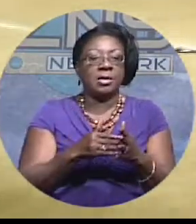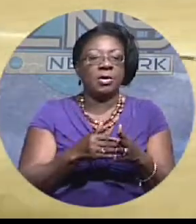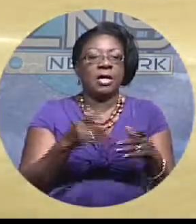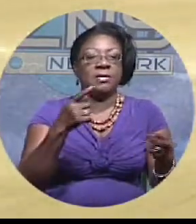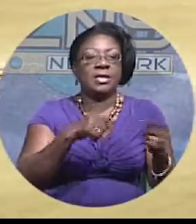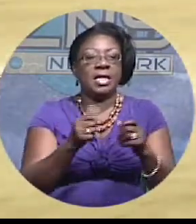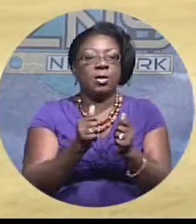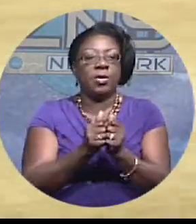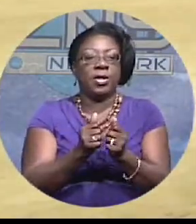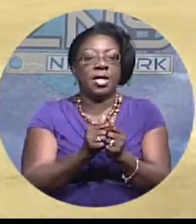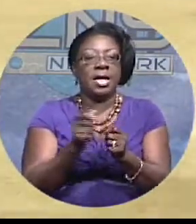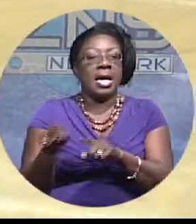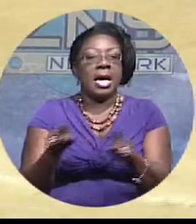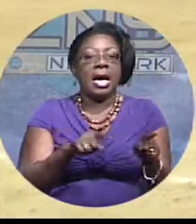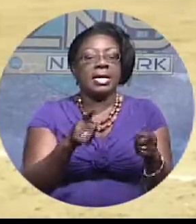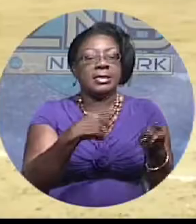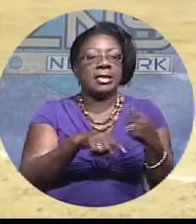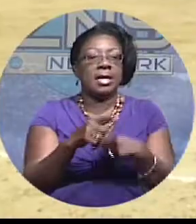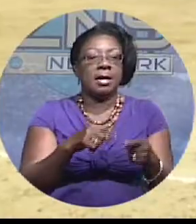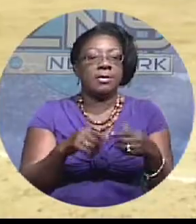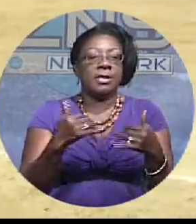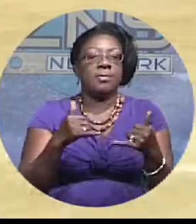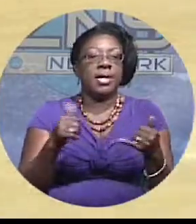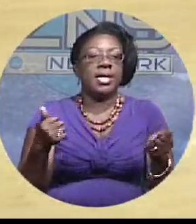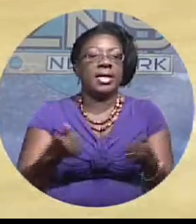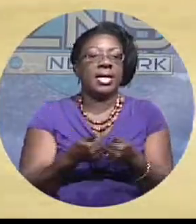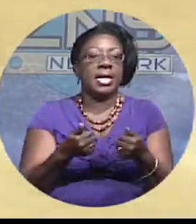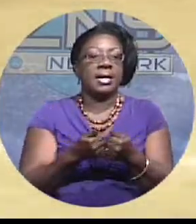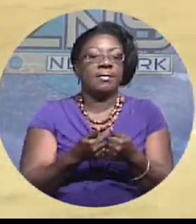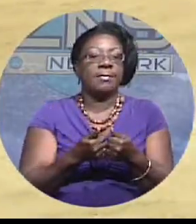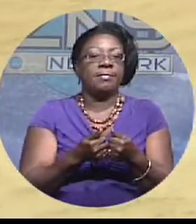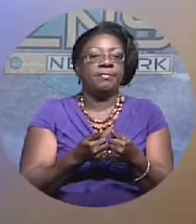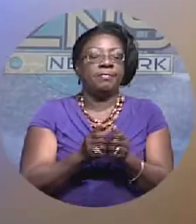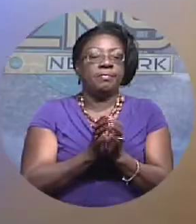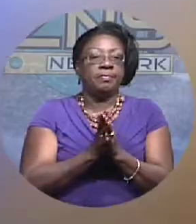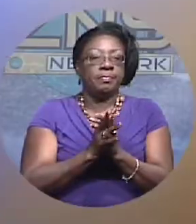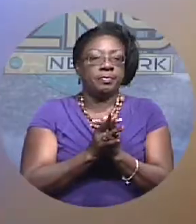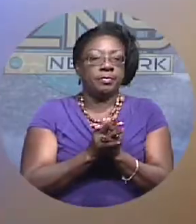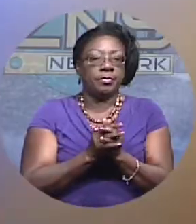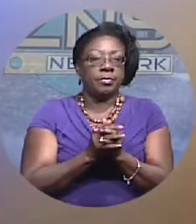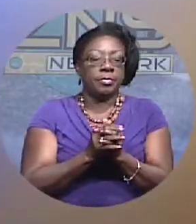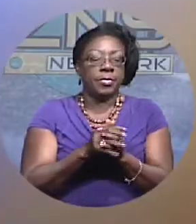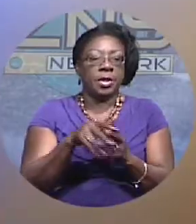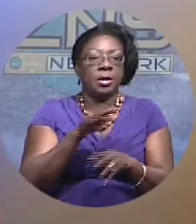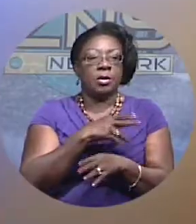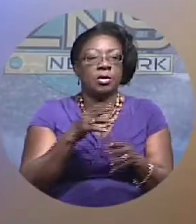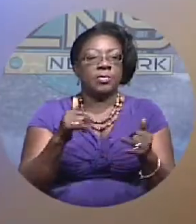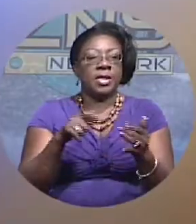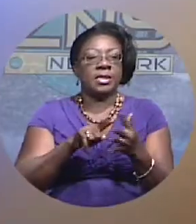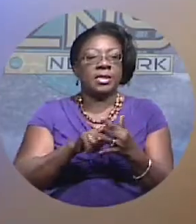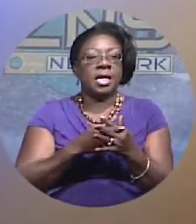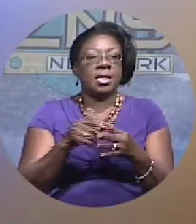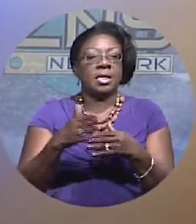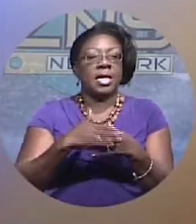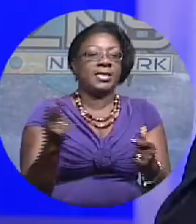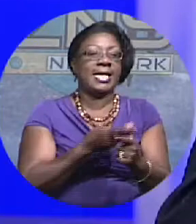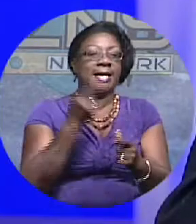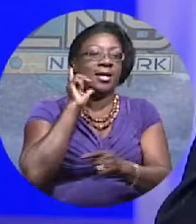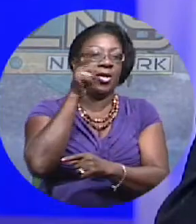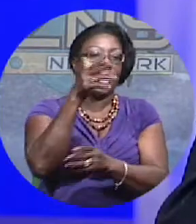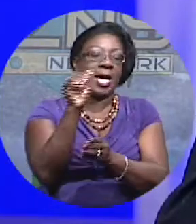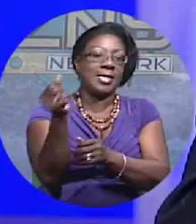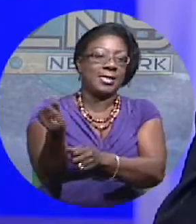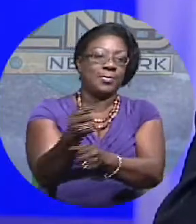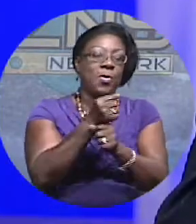it comes and play the game we need to and do the things we need to do fundamentally. Those playoffs expected to get started sometime next week. And the